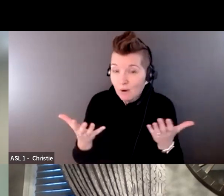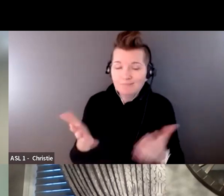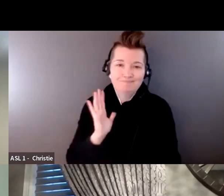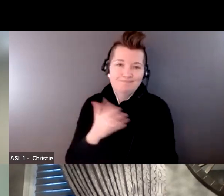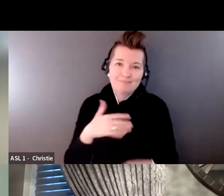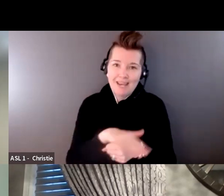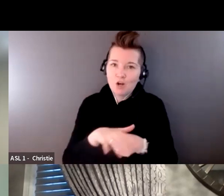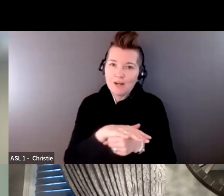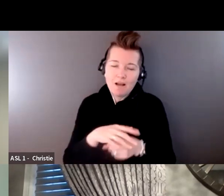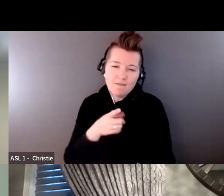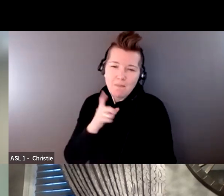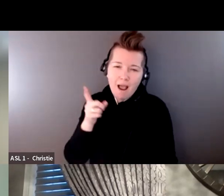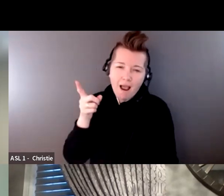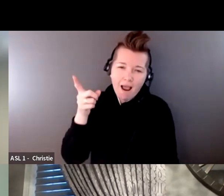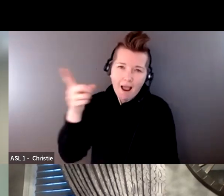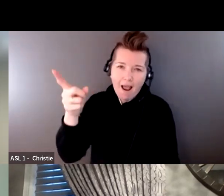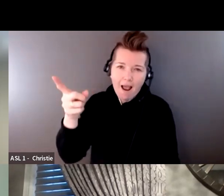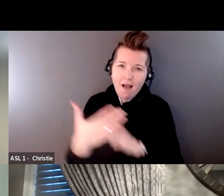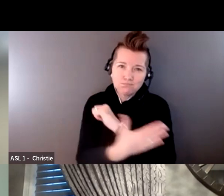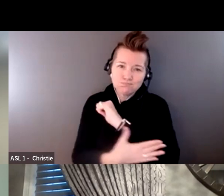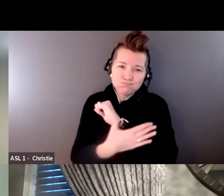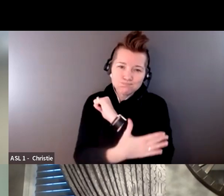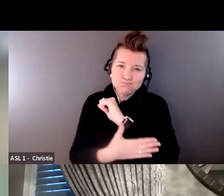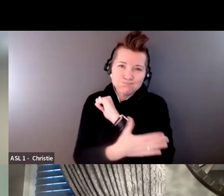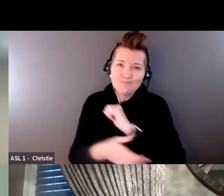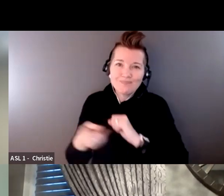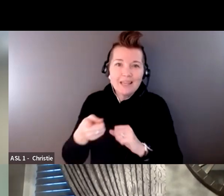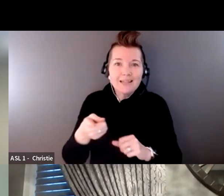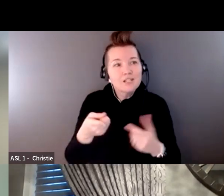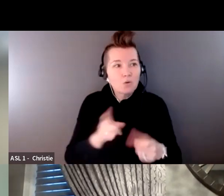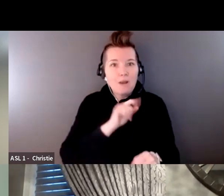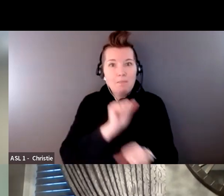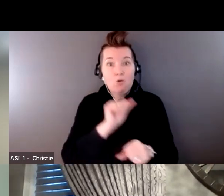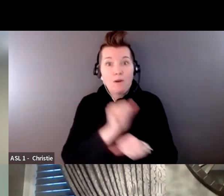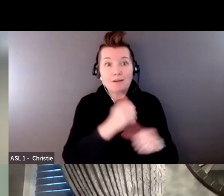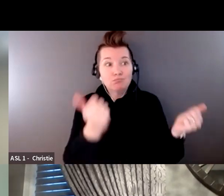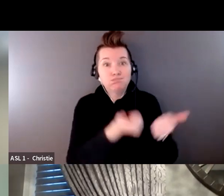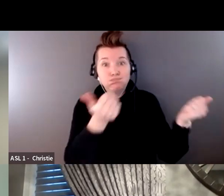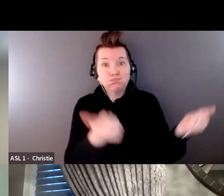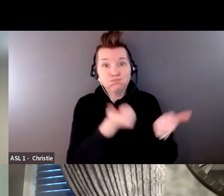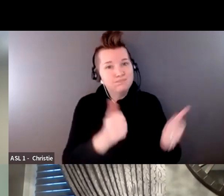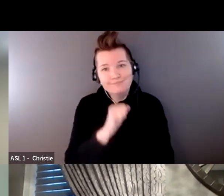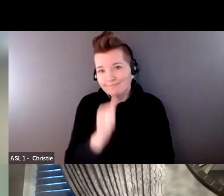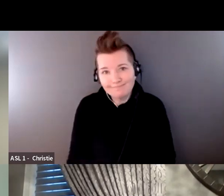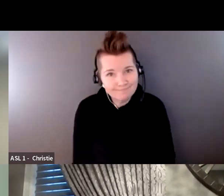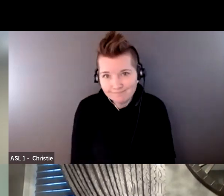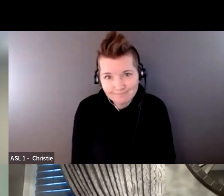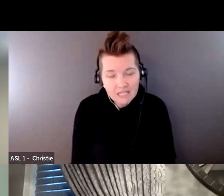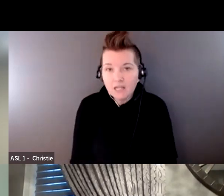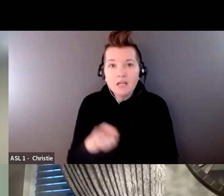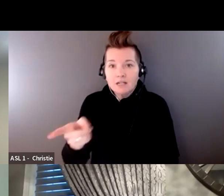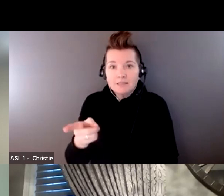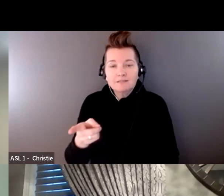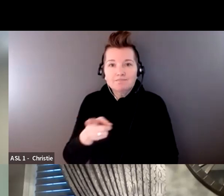area. So we are quite a distance away from any kind of employment. And systemically, there's been a lot of issues with finding employment